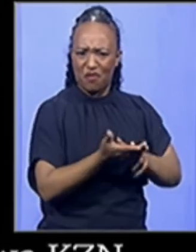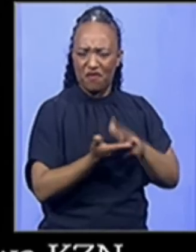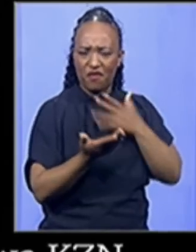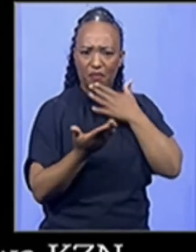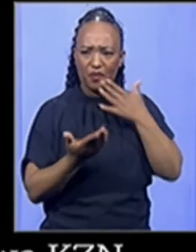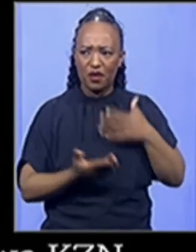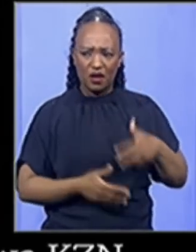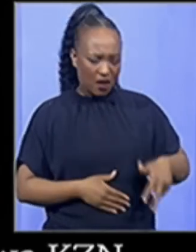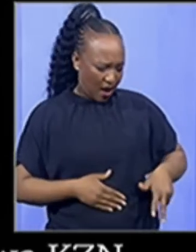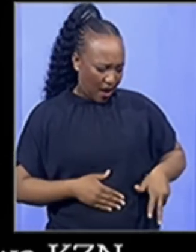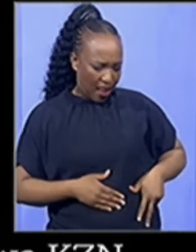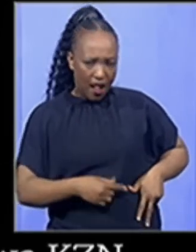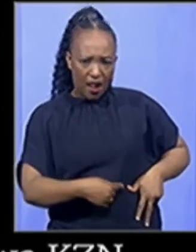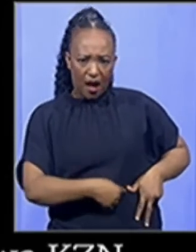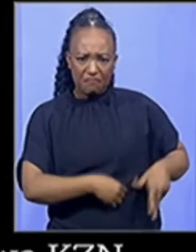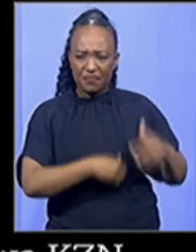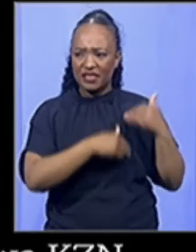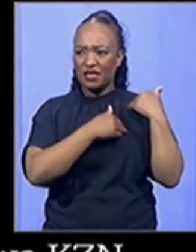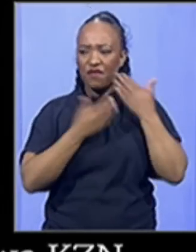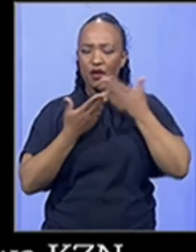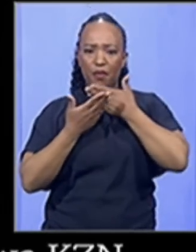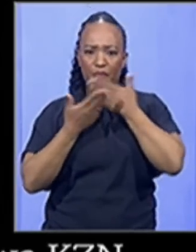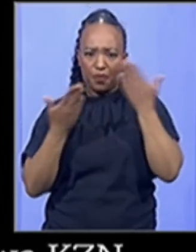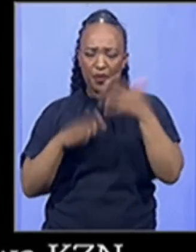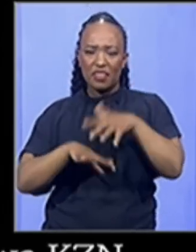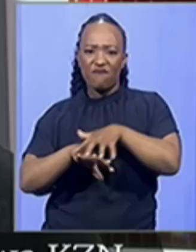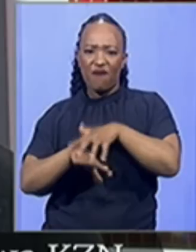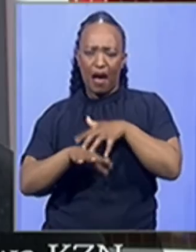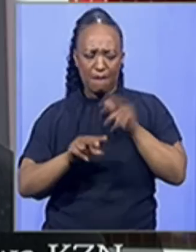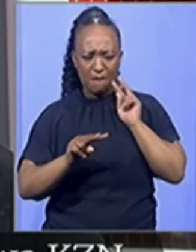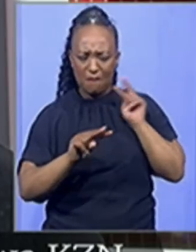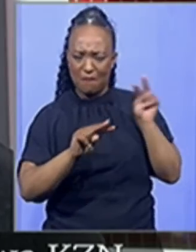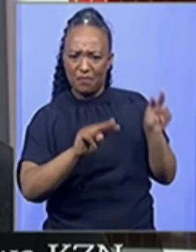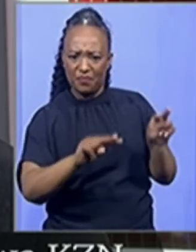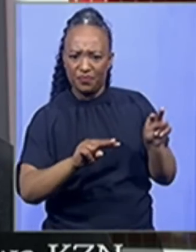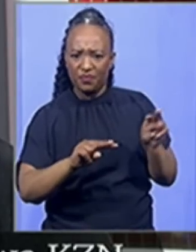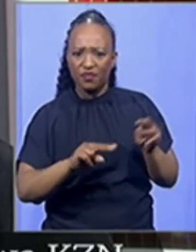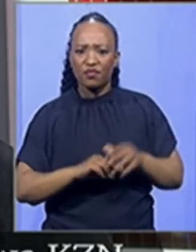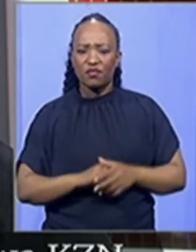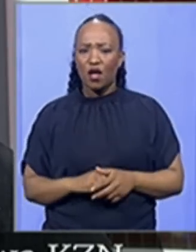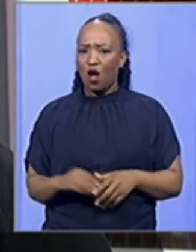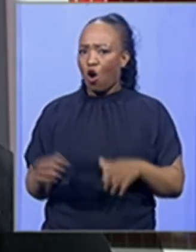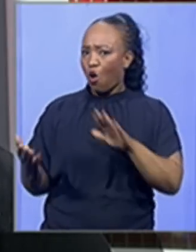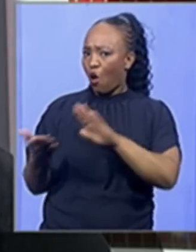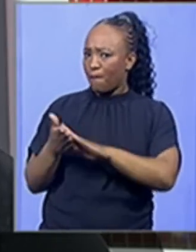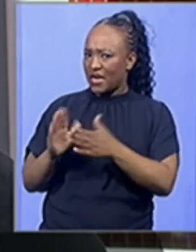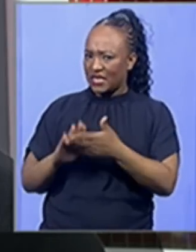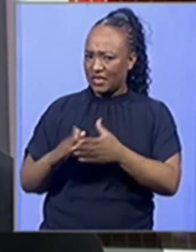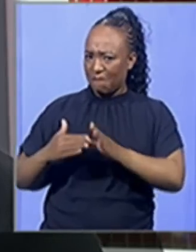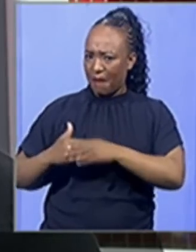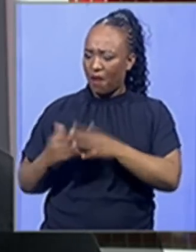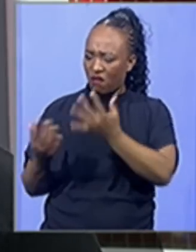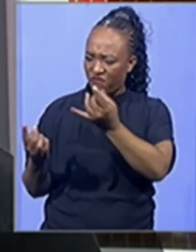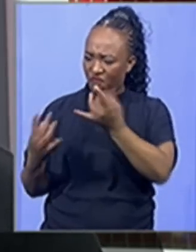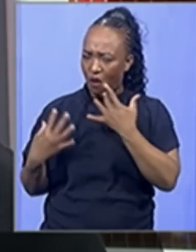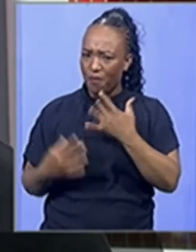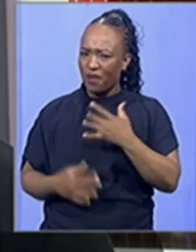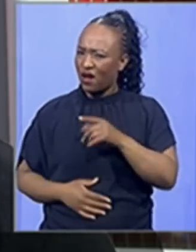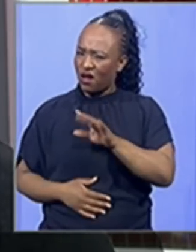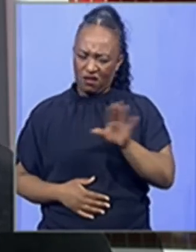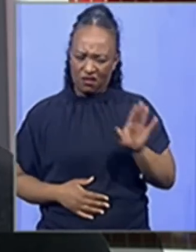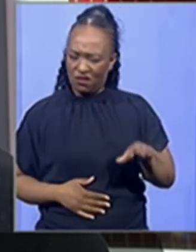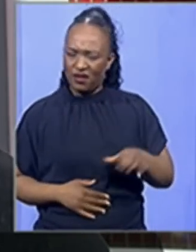sa sireletsega fa di ne di bonwa kwa polasing. We received a tip-off from the community member that there is a suspicious